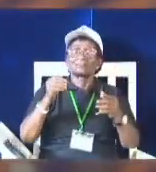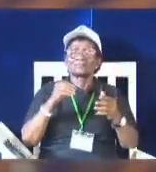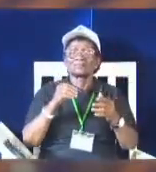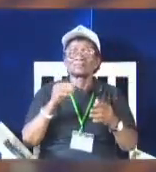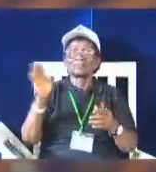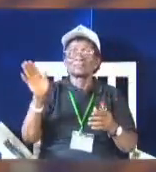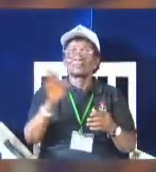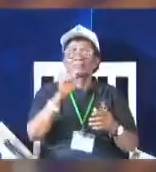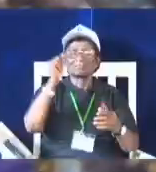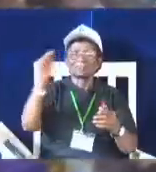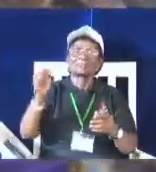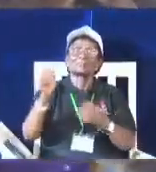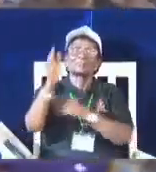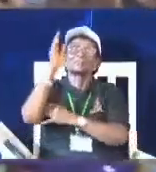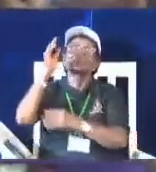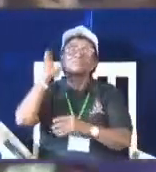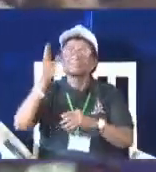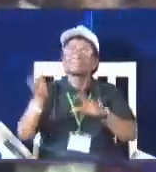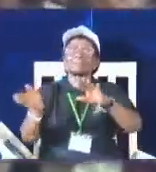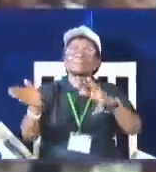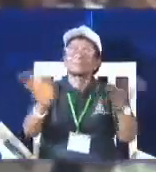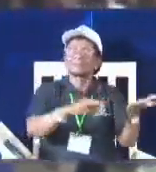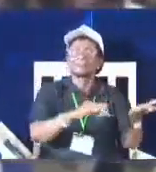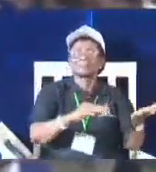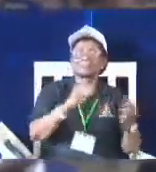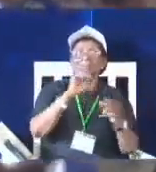shall die.